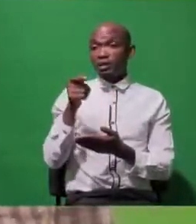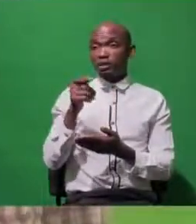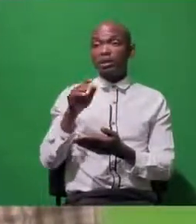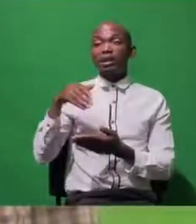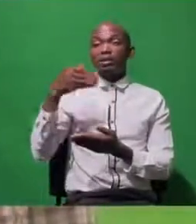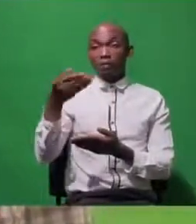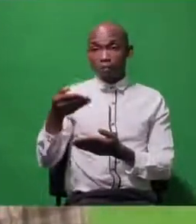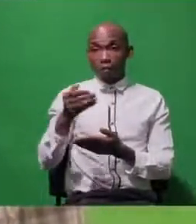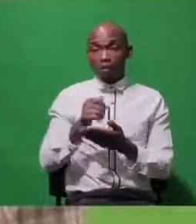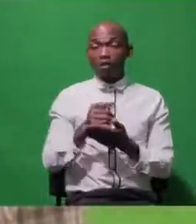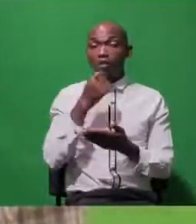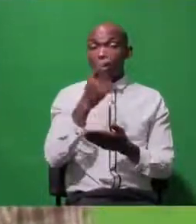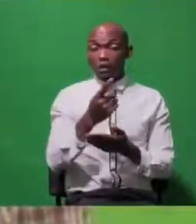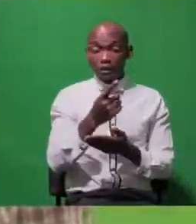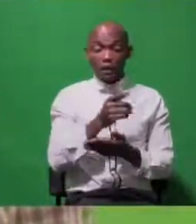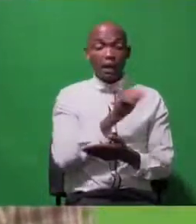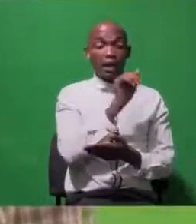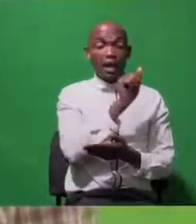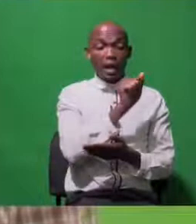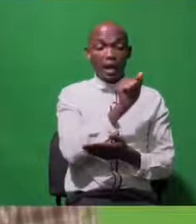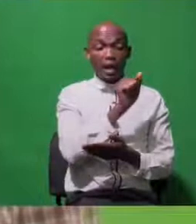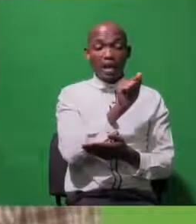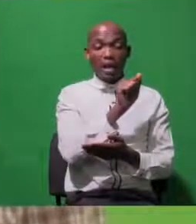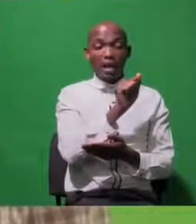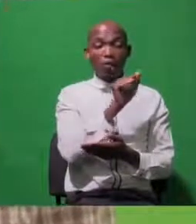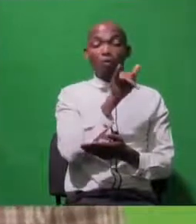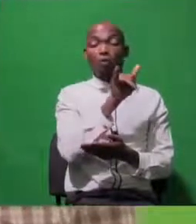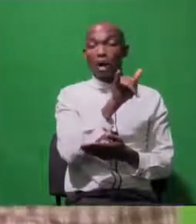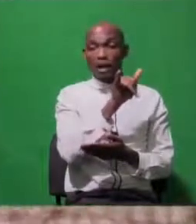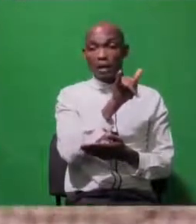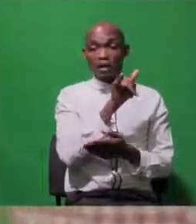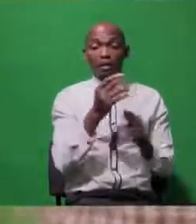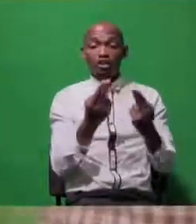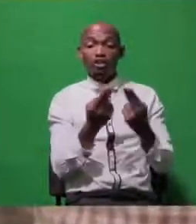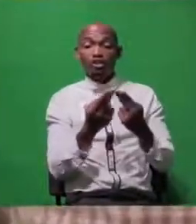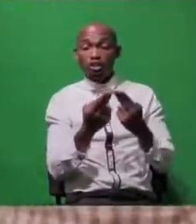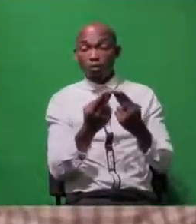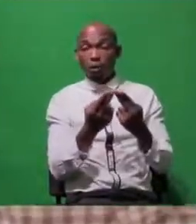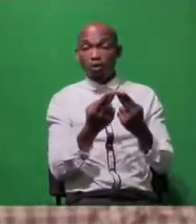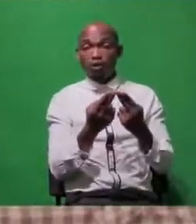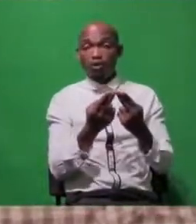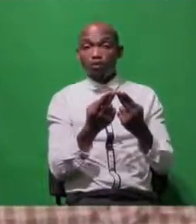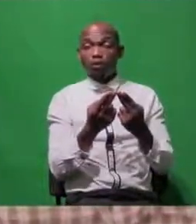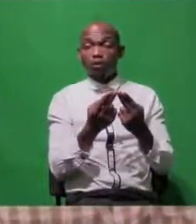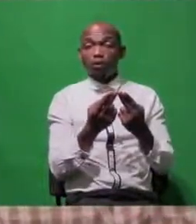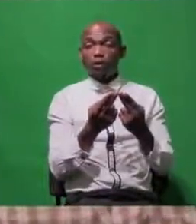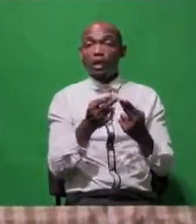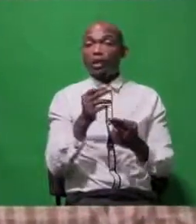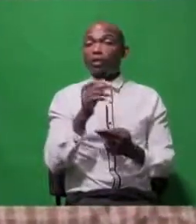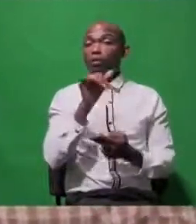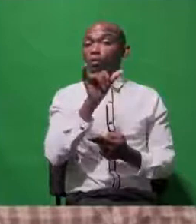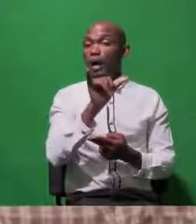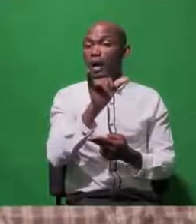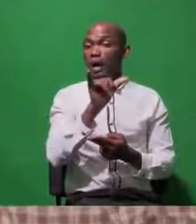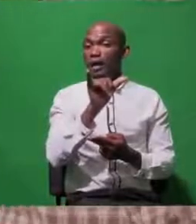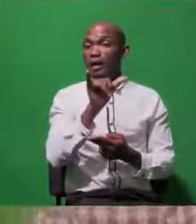say A Y is equal to Y